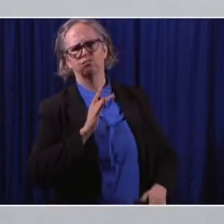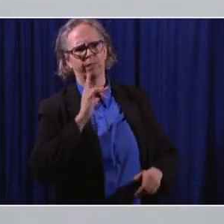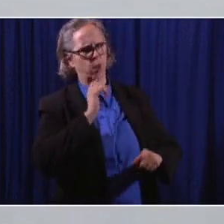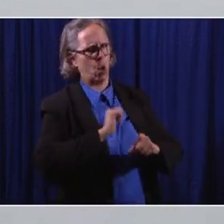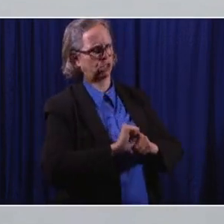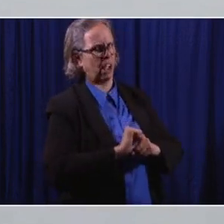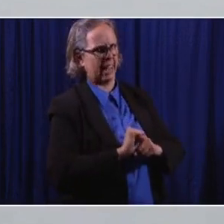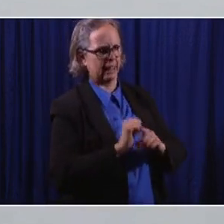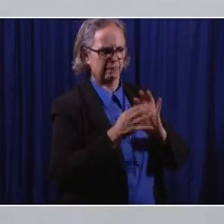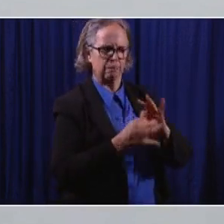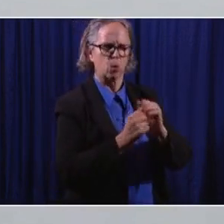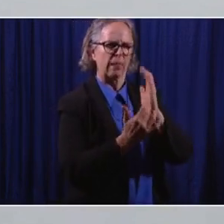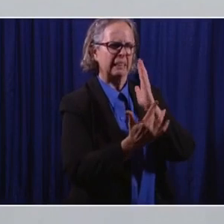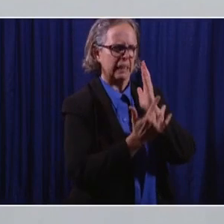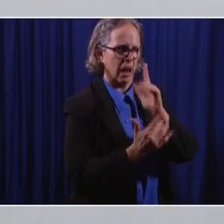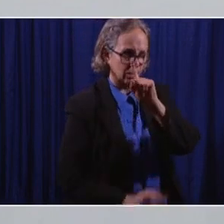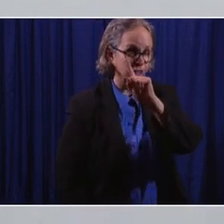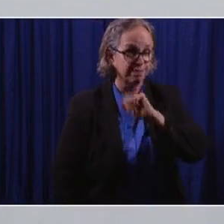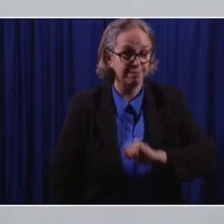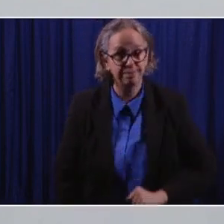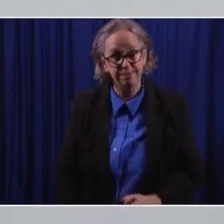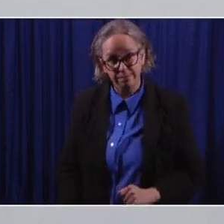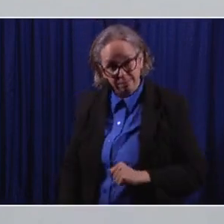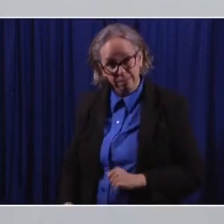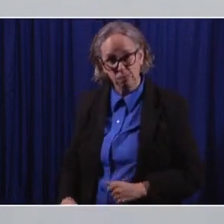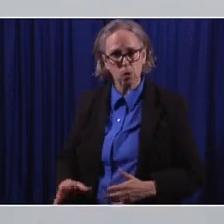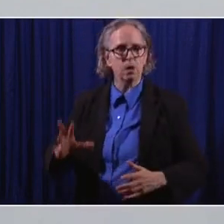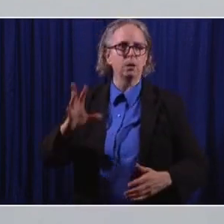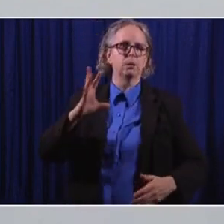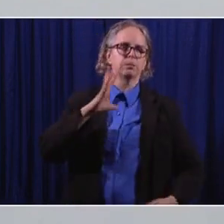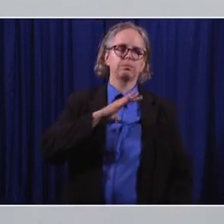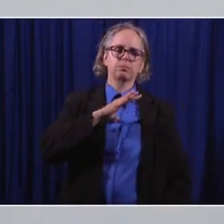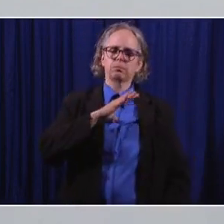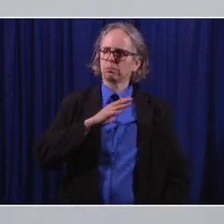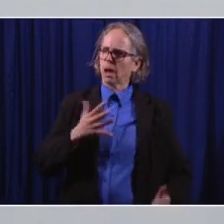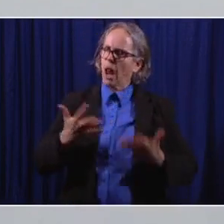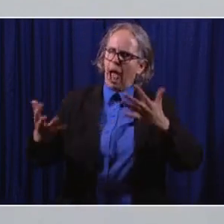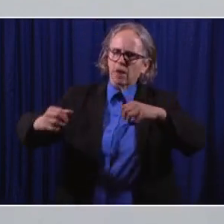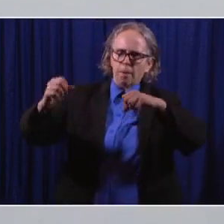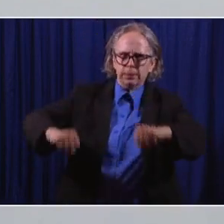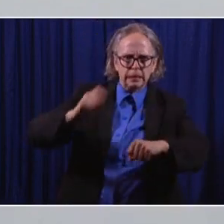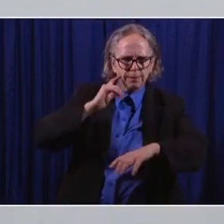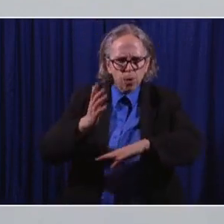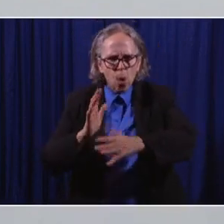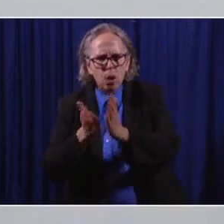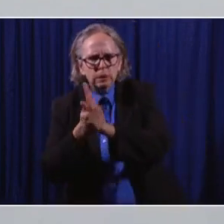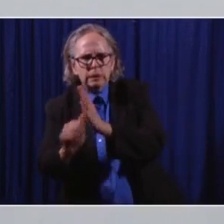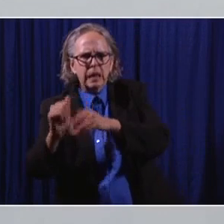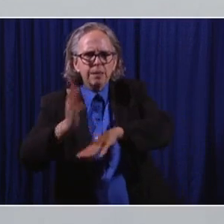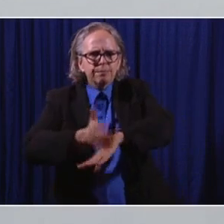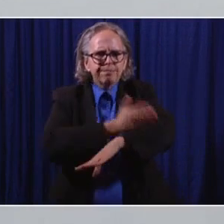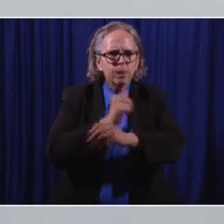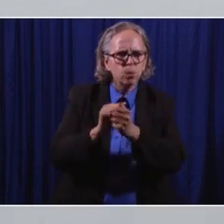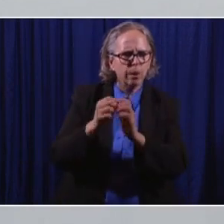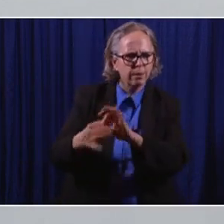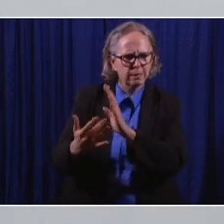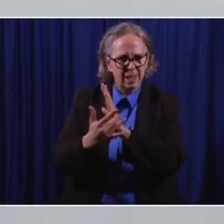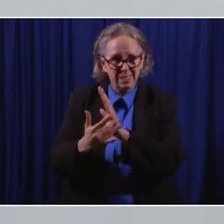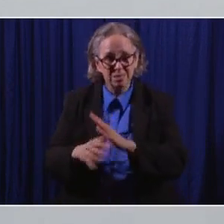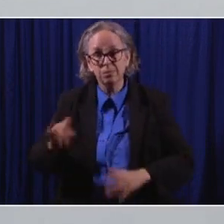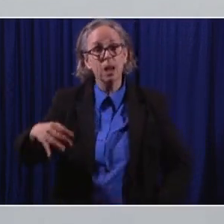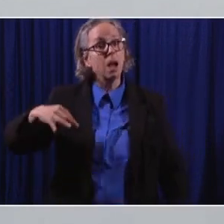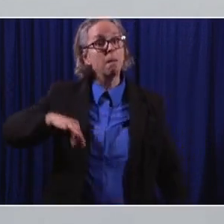credentials. And we think that this has great potential. I can tell you that what we like about this is